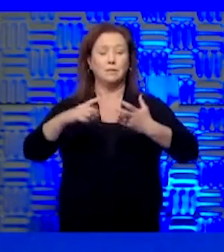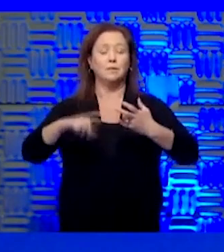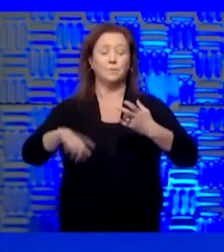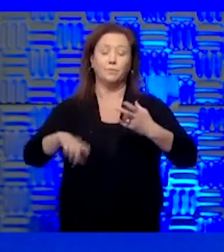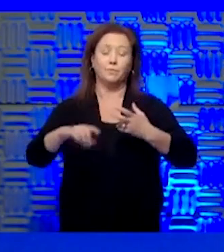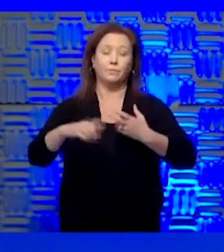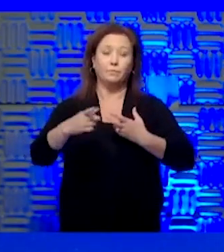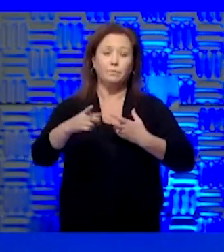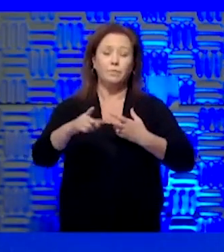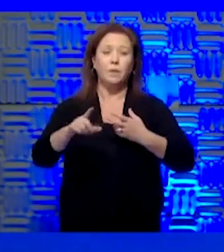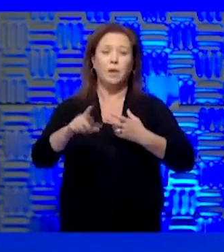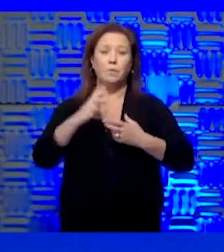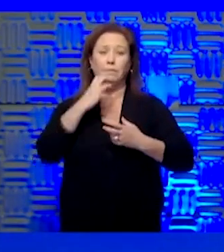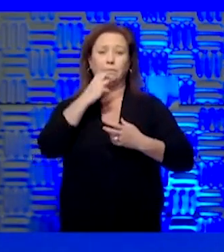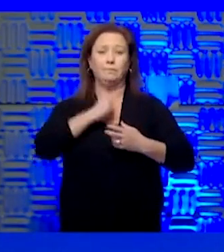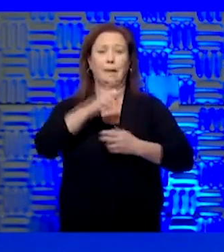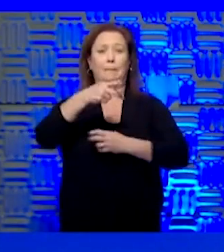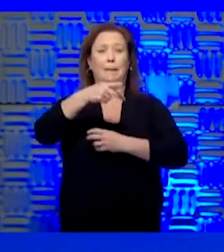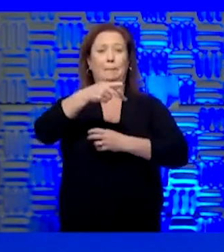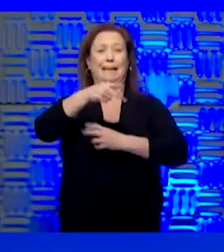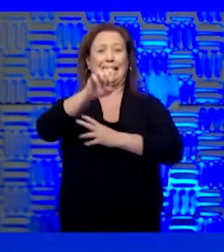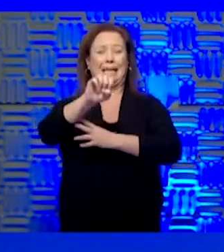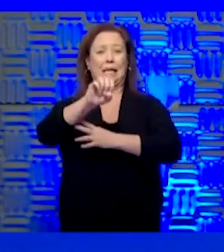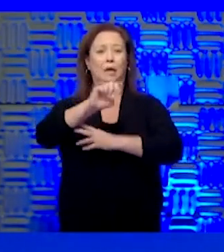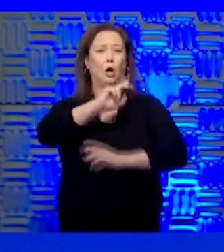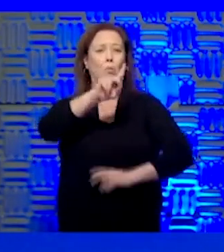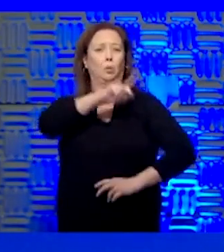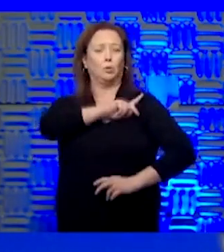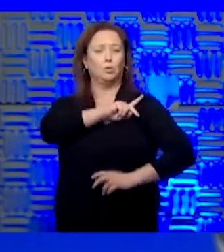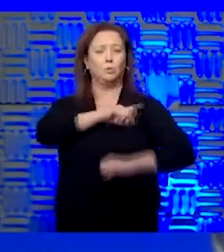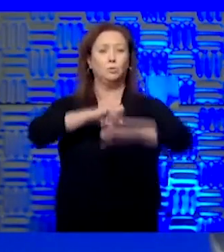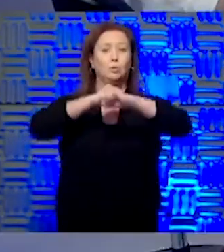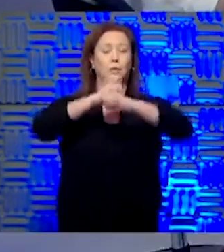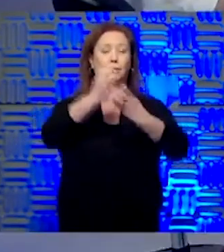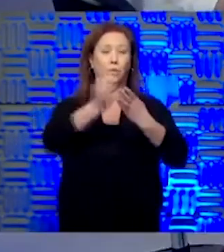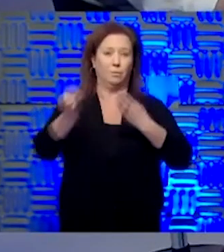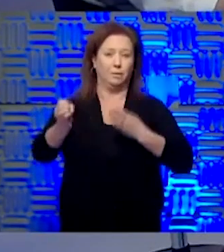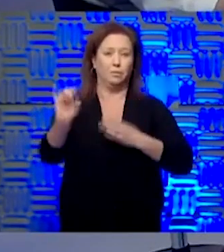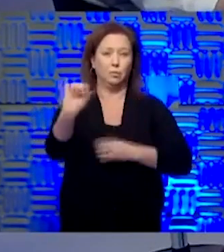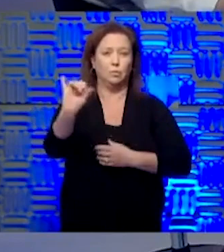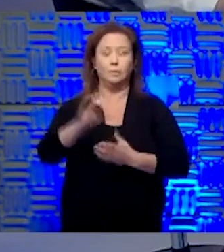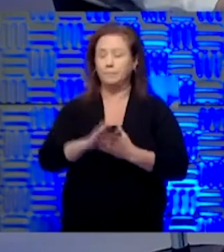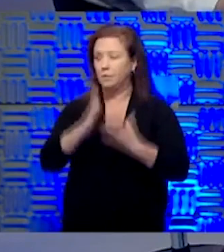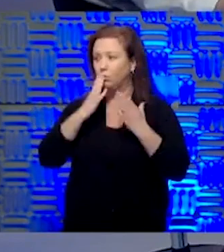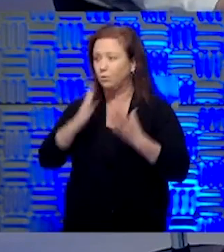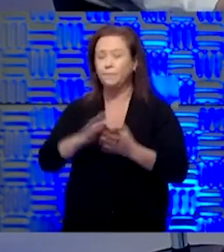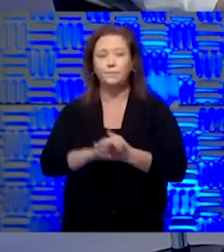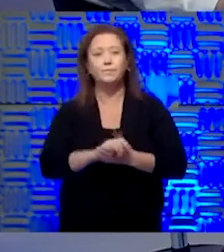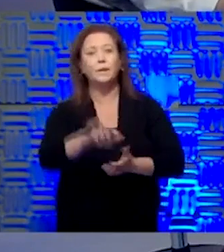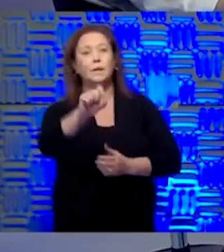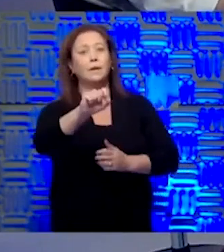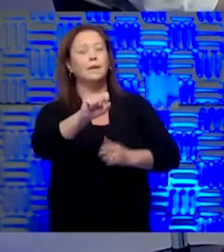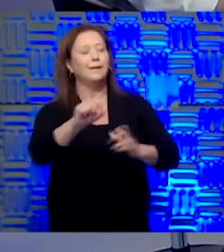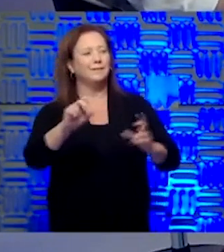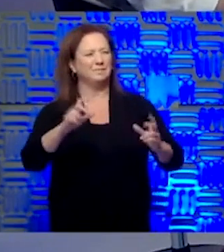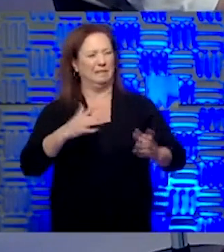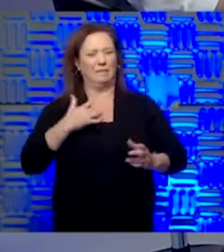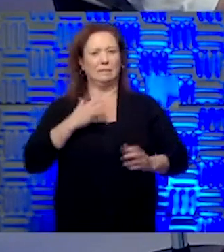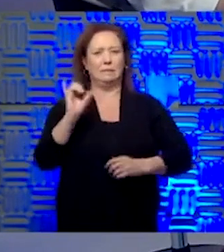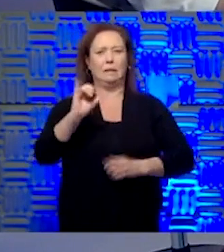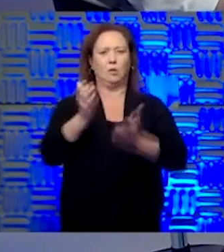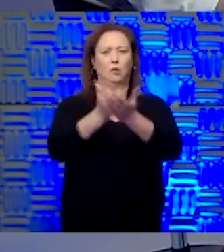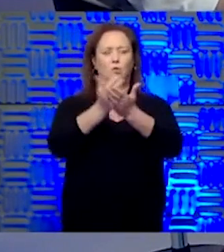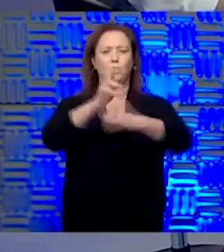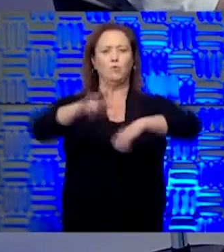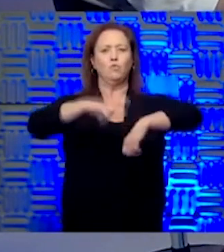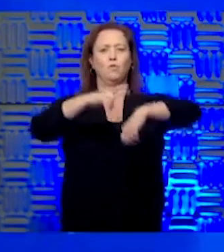we also have been conserving our PPE, our personal protective equipment as well, so that's a good thing. It is. It feels like this is our new normal until there's therapy